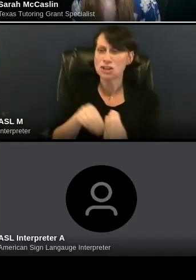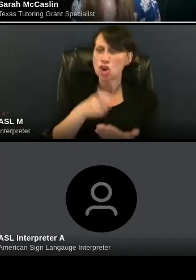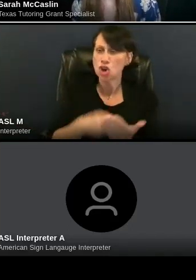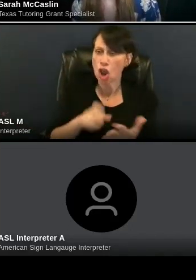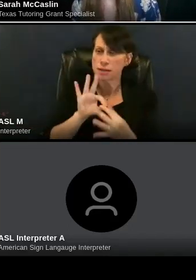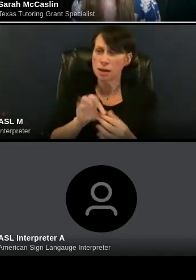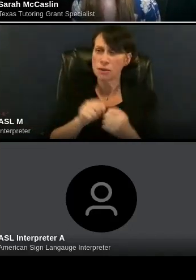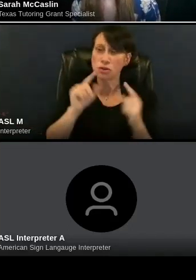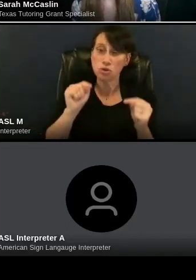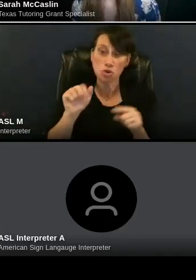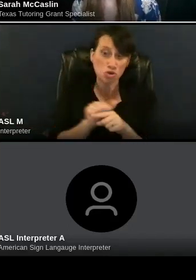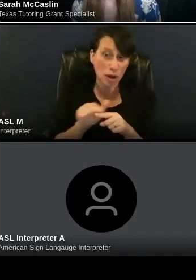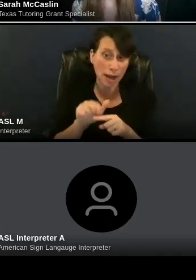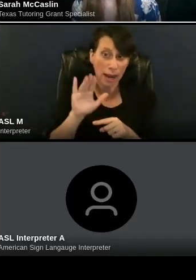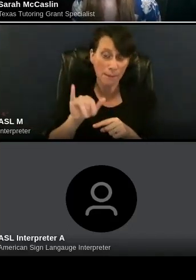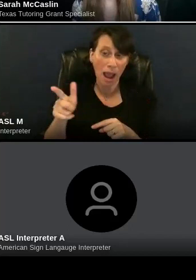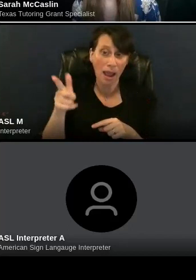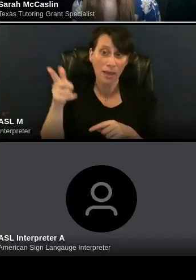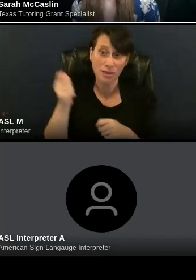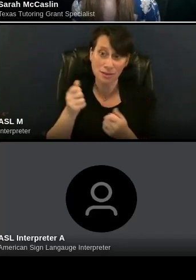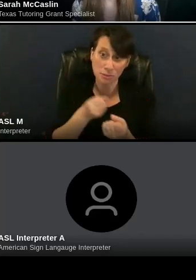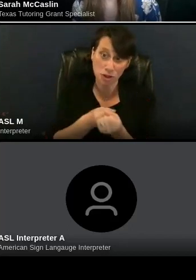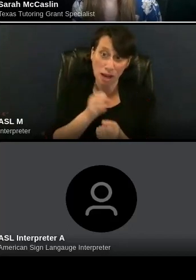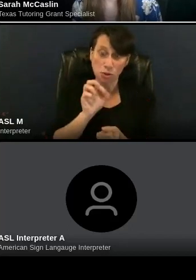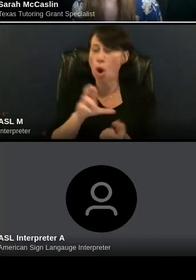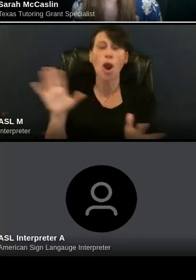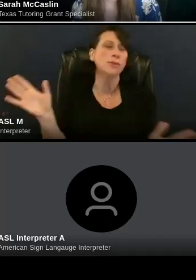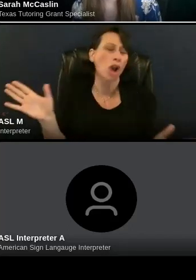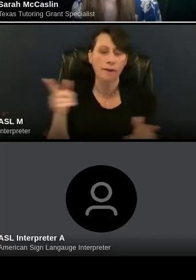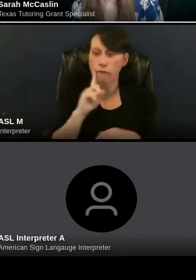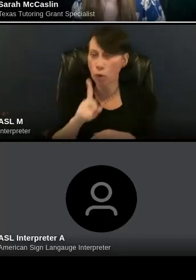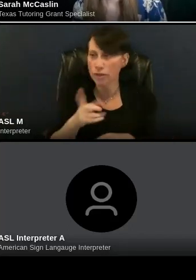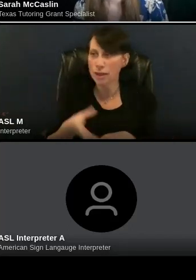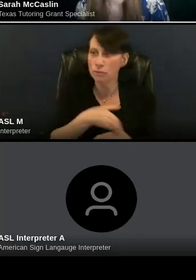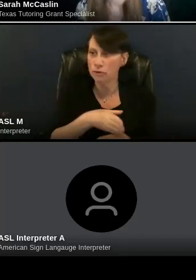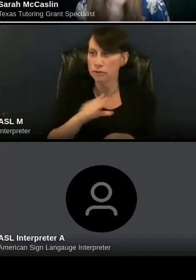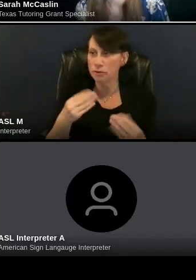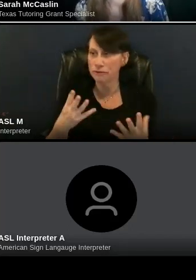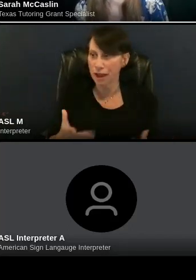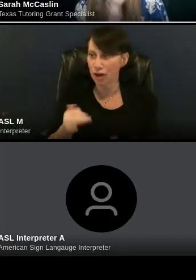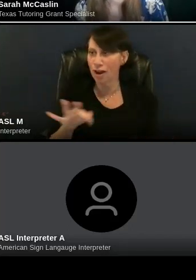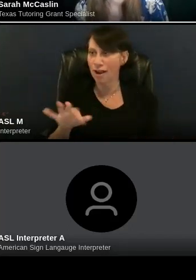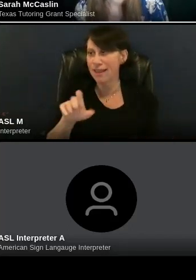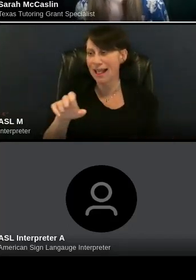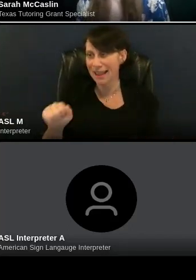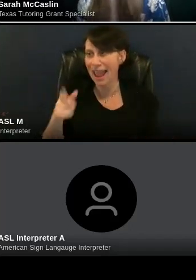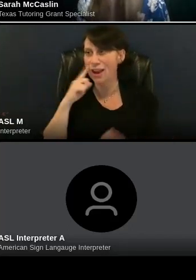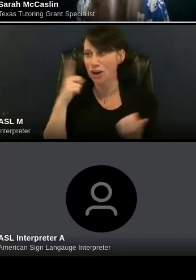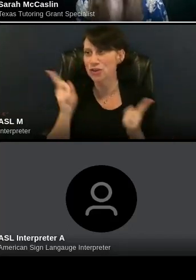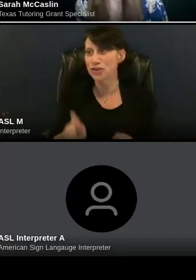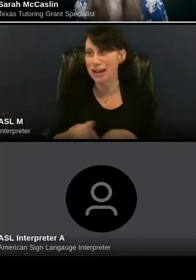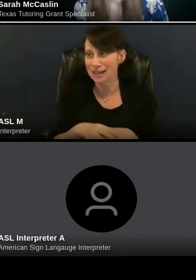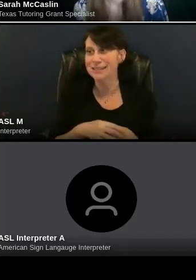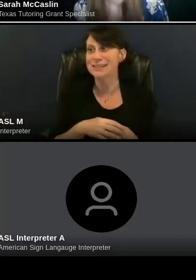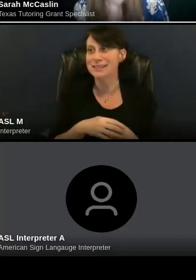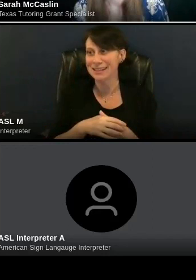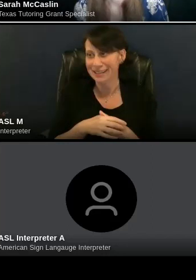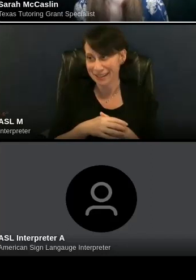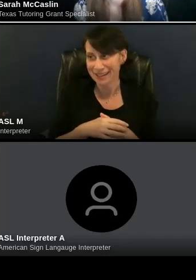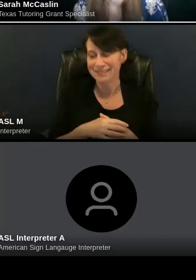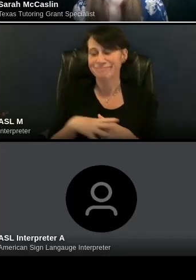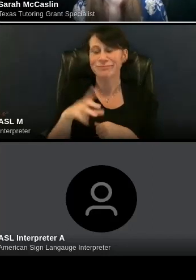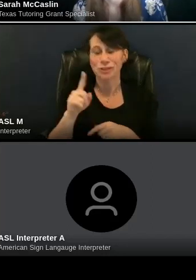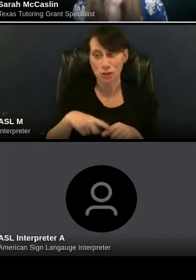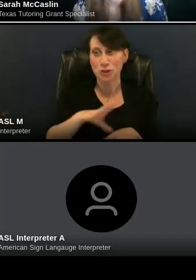with tutor training by the subsidized by the approved provider, that the LEA agrees,